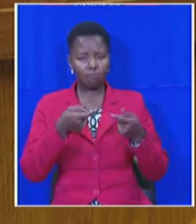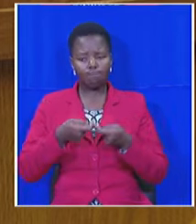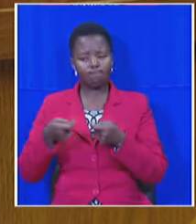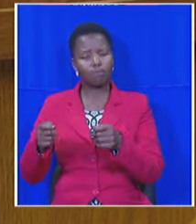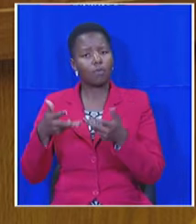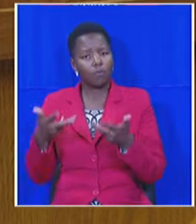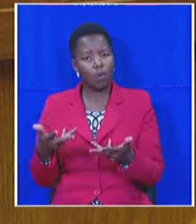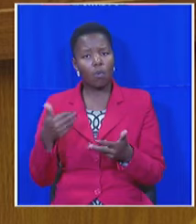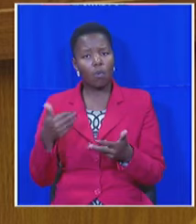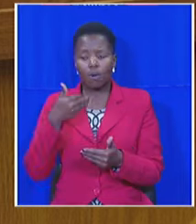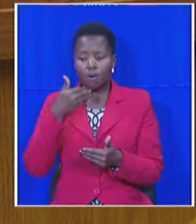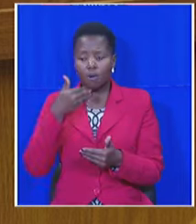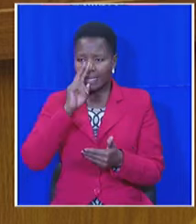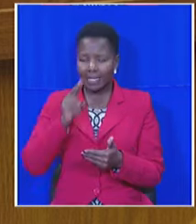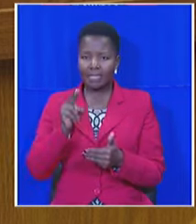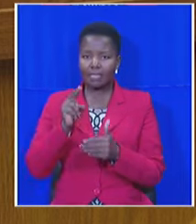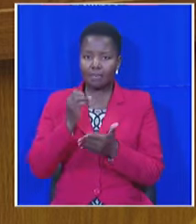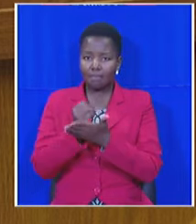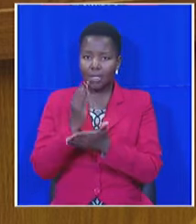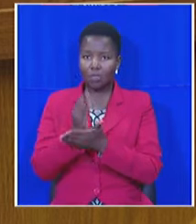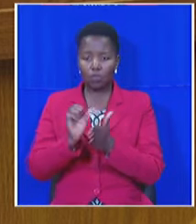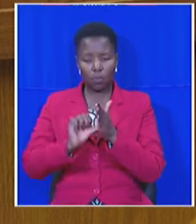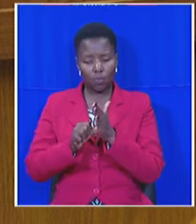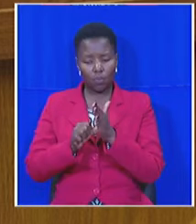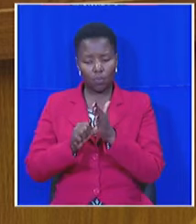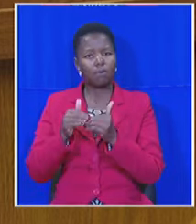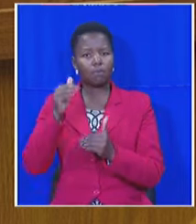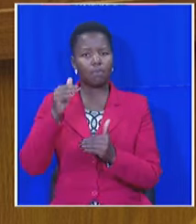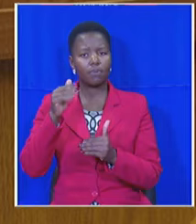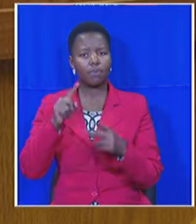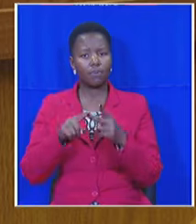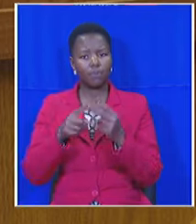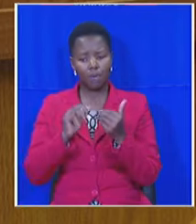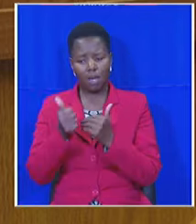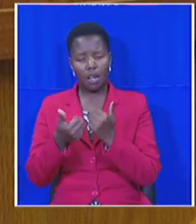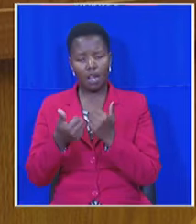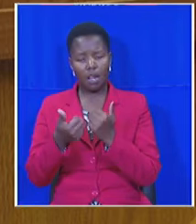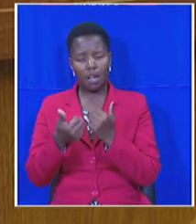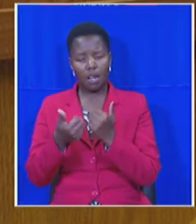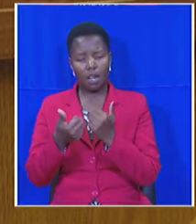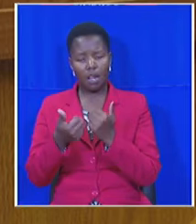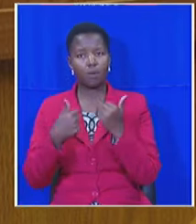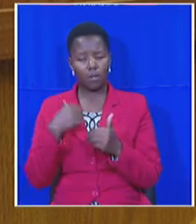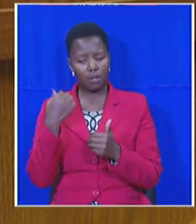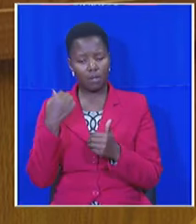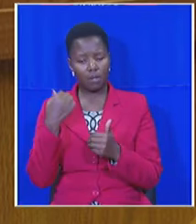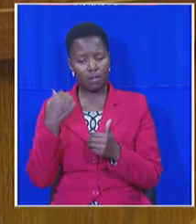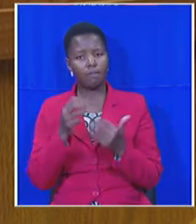better effect, to increase social grants and help the poor. We reject budget vote